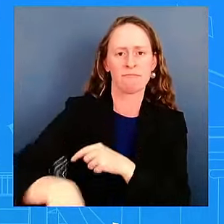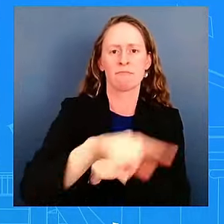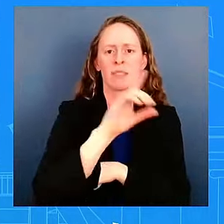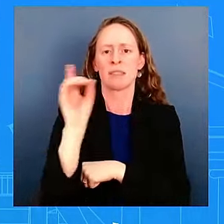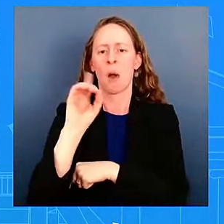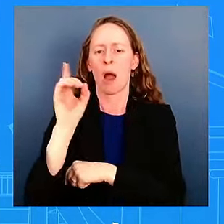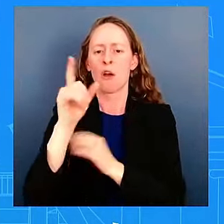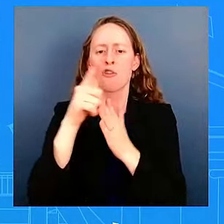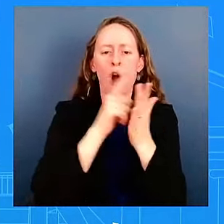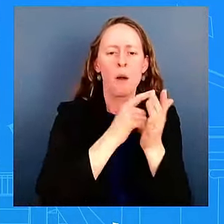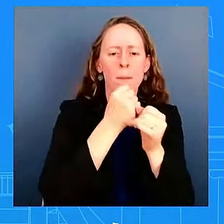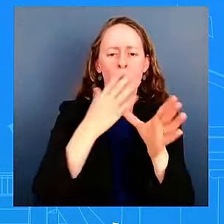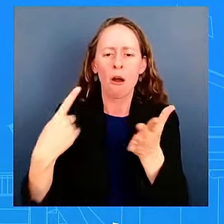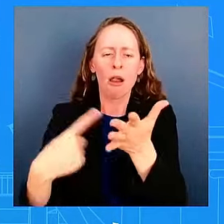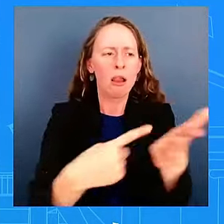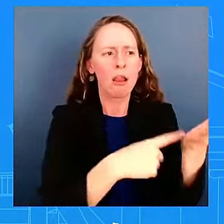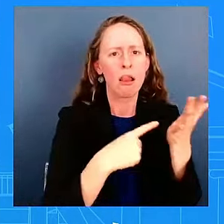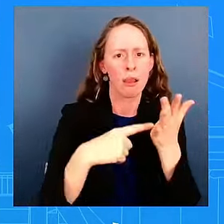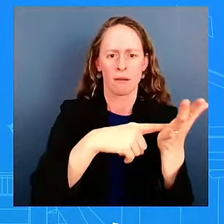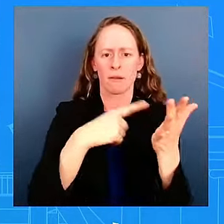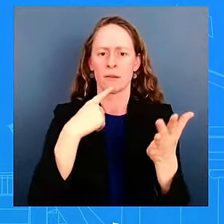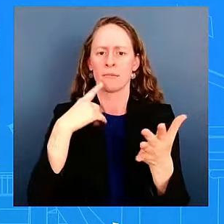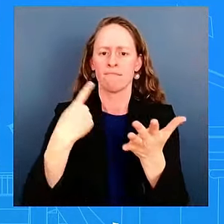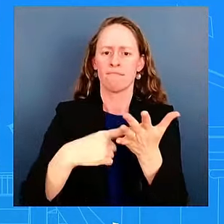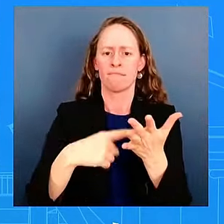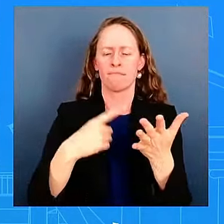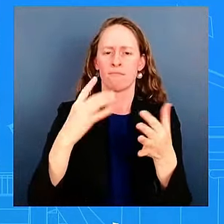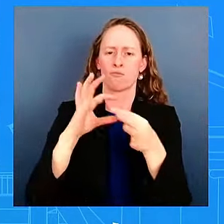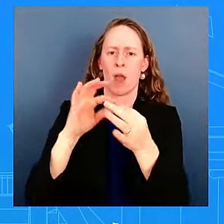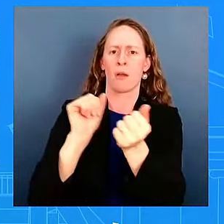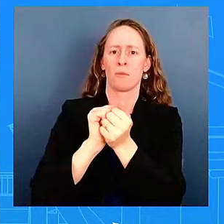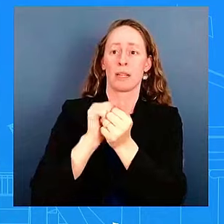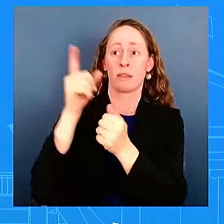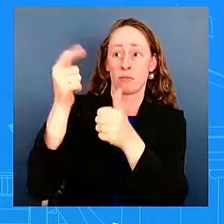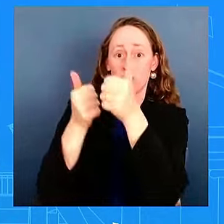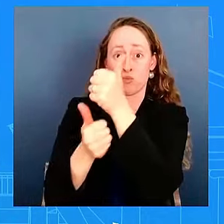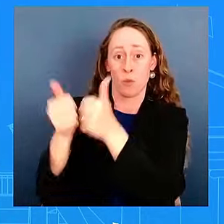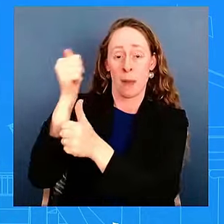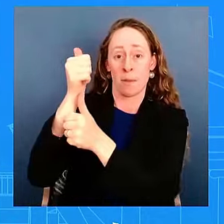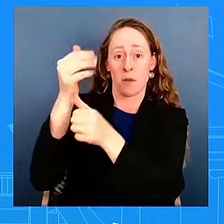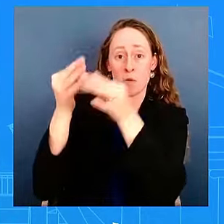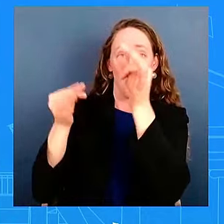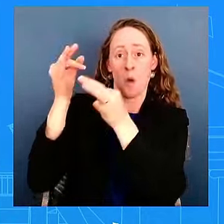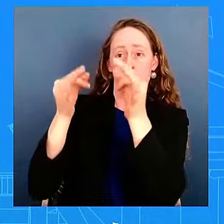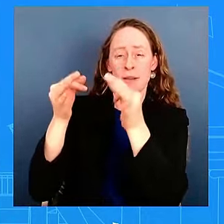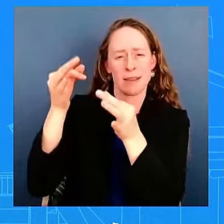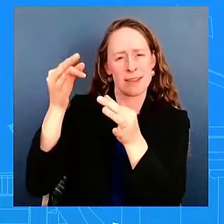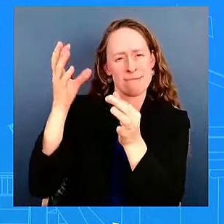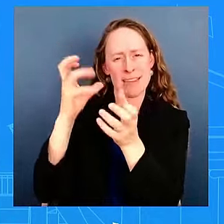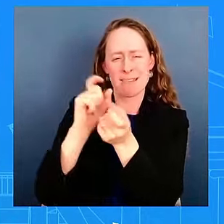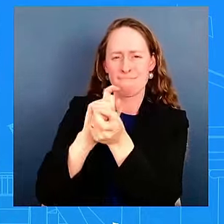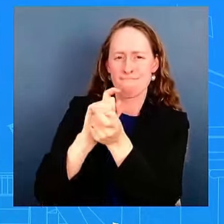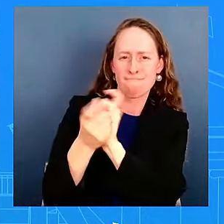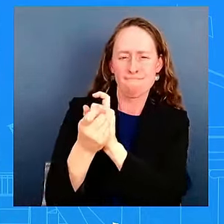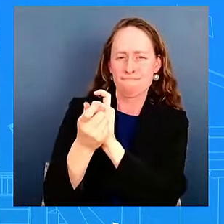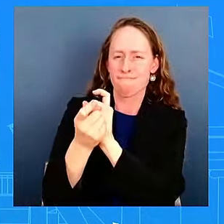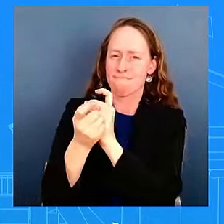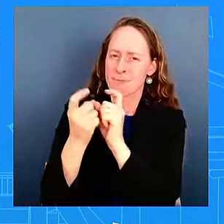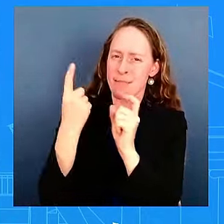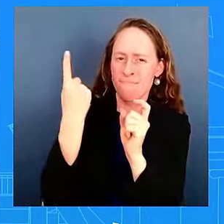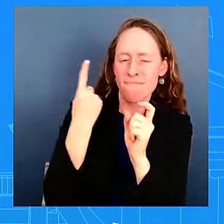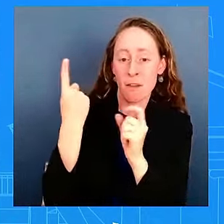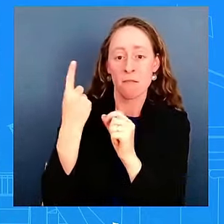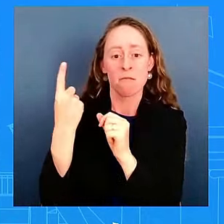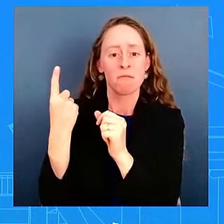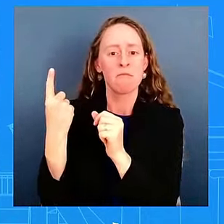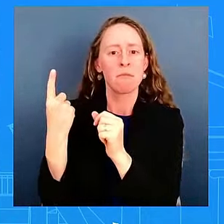Court reforms that he will be unveiling at some point in the future. Can you tell us anything about those reforms, when he